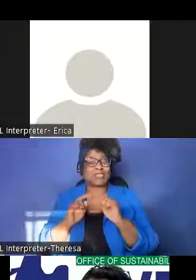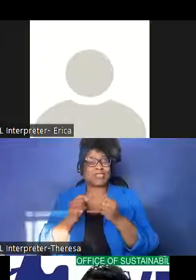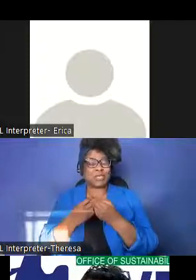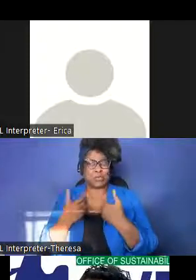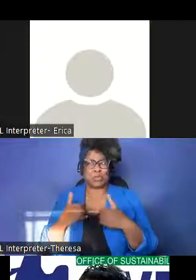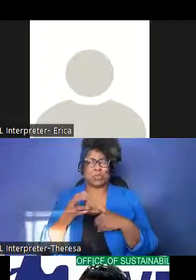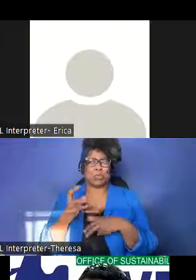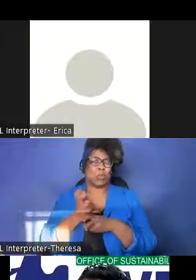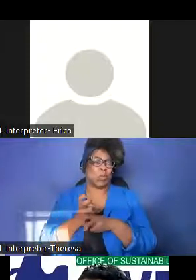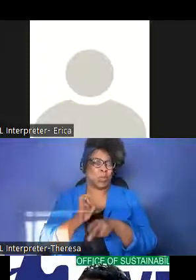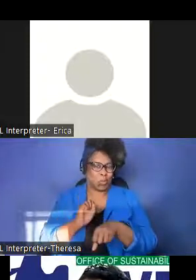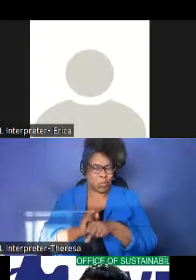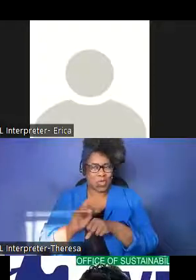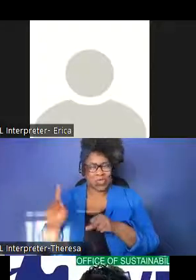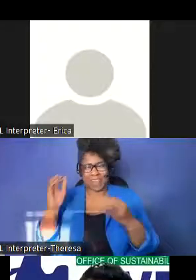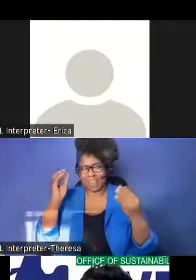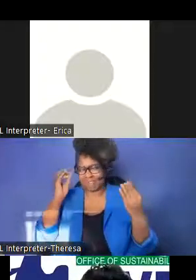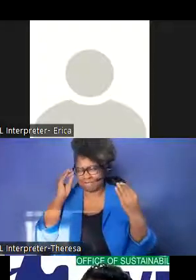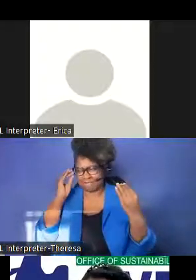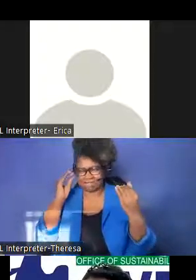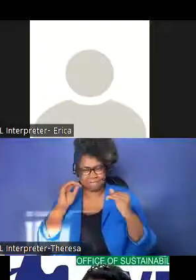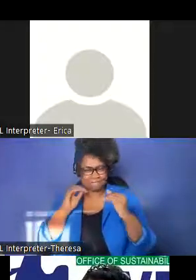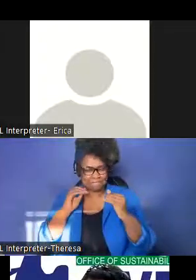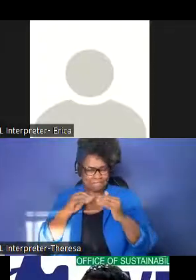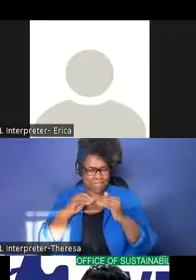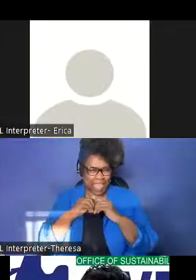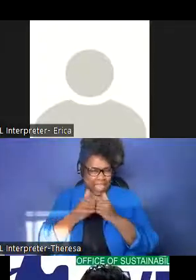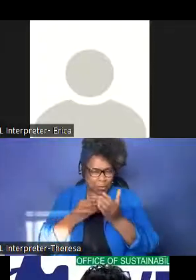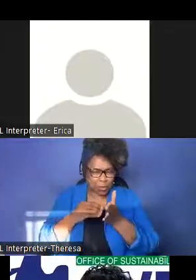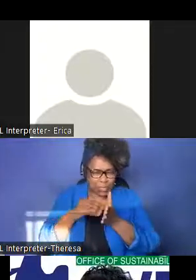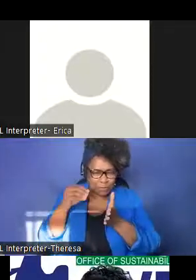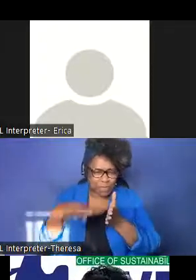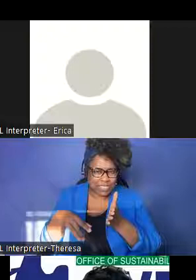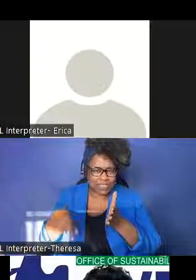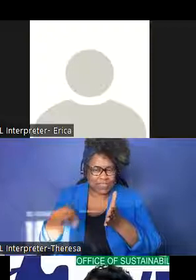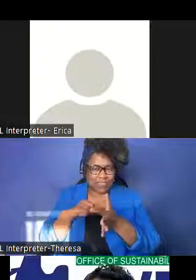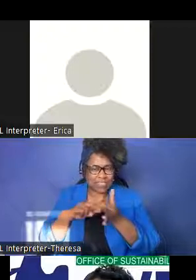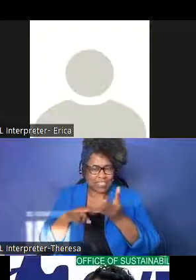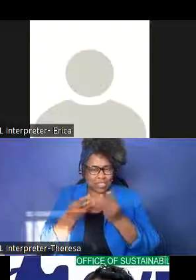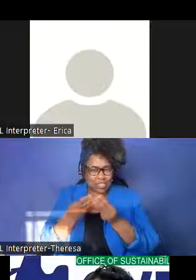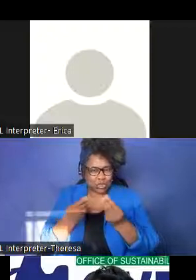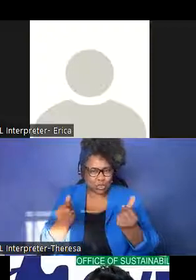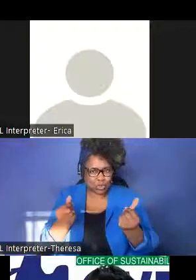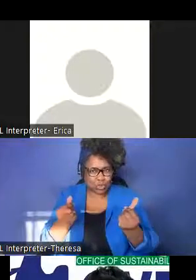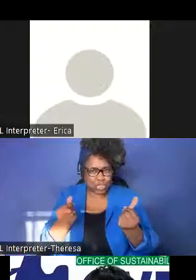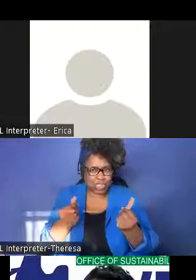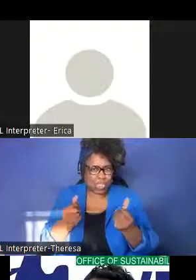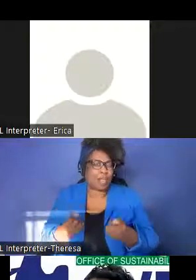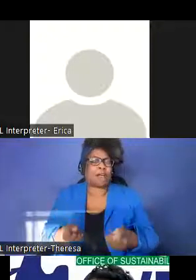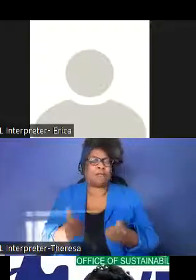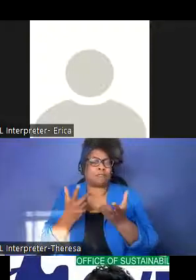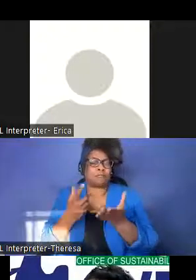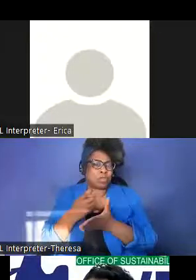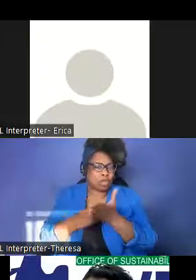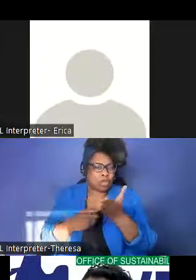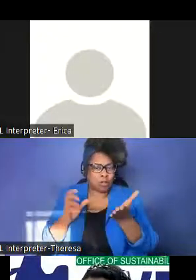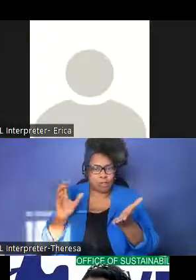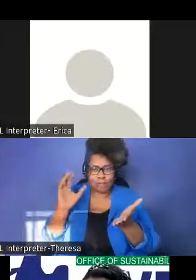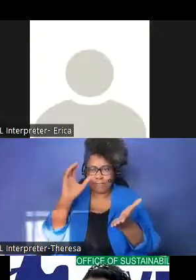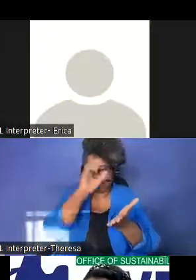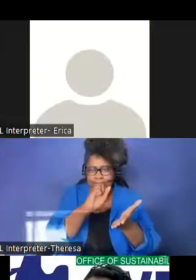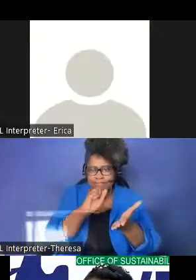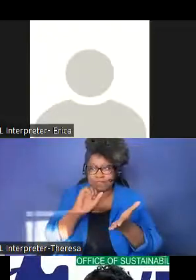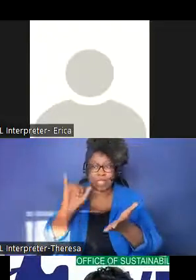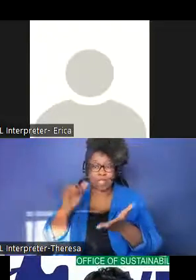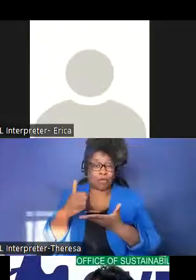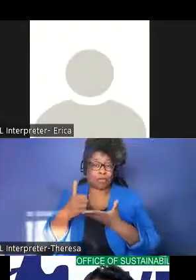hard work of thinking about how expensive some of these solutions will be to implement, a cost estimate that's going to help us in